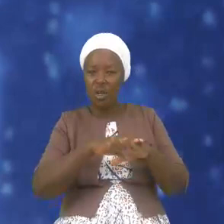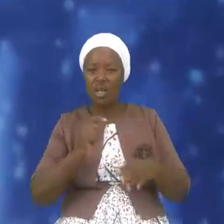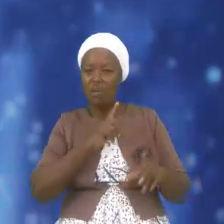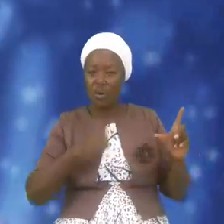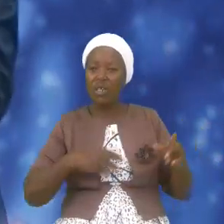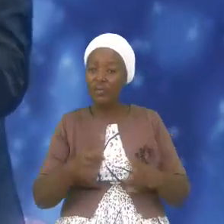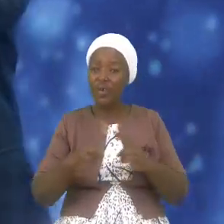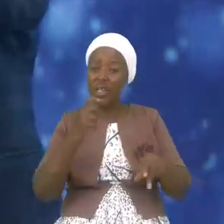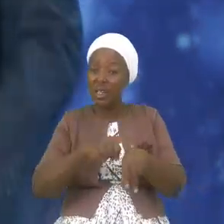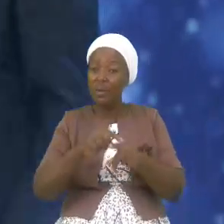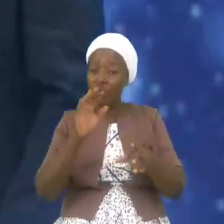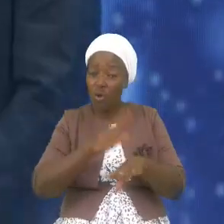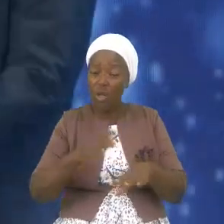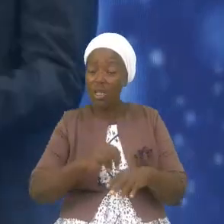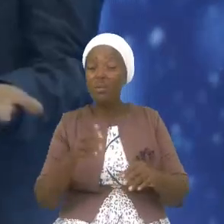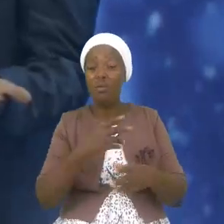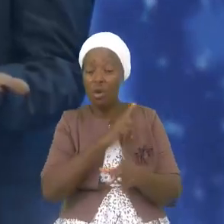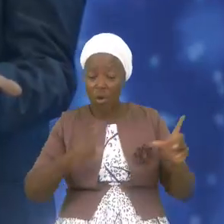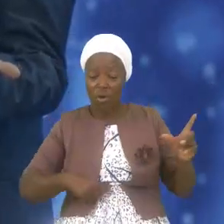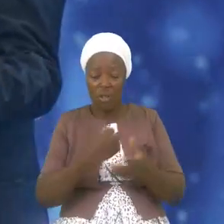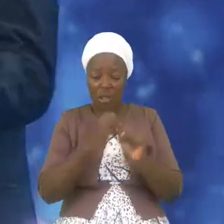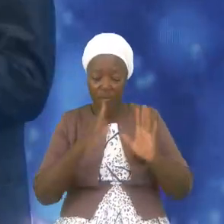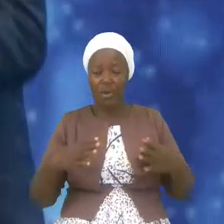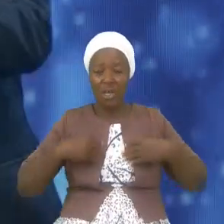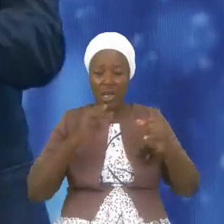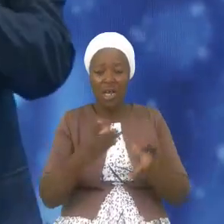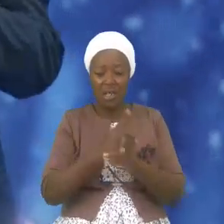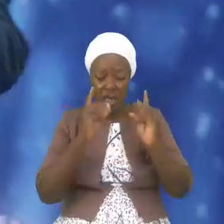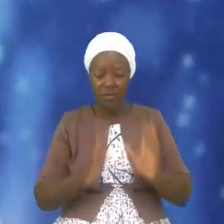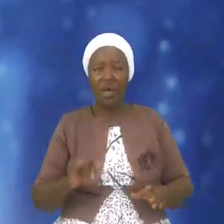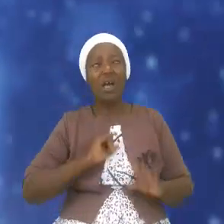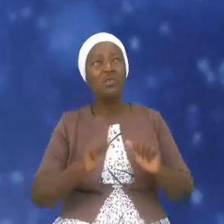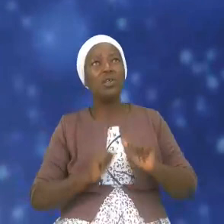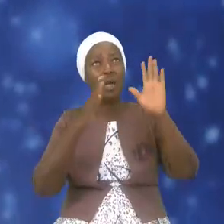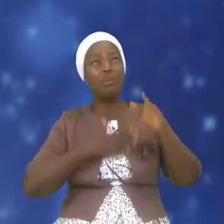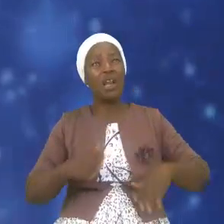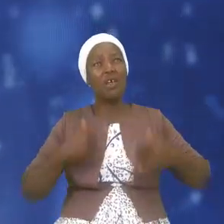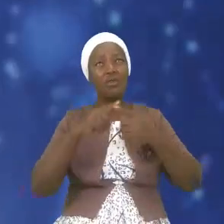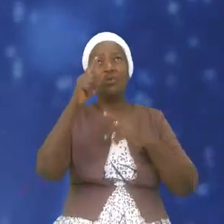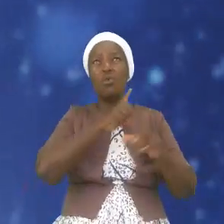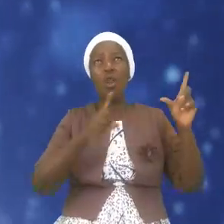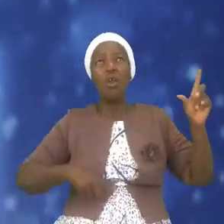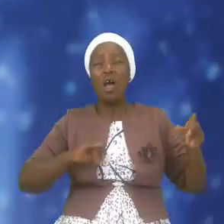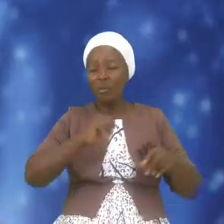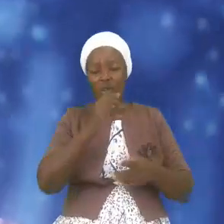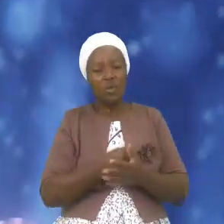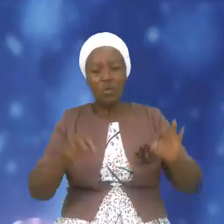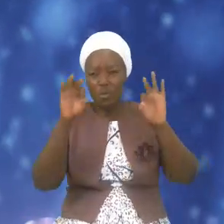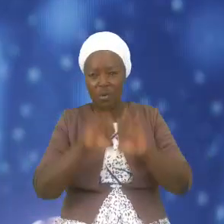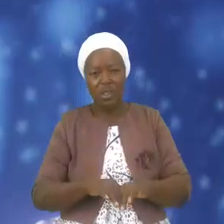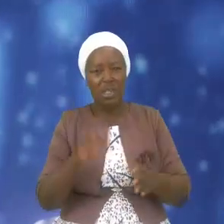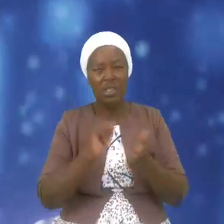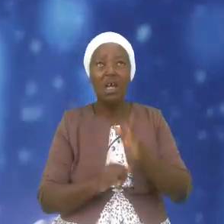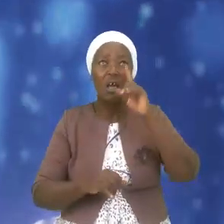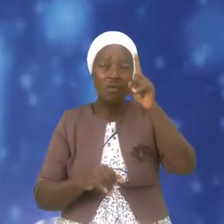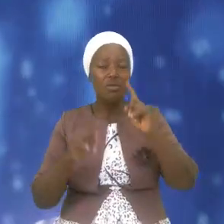I surrender my life to you, Lord. I am not worthy that thou shouldest come under my roof,